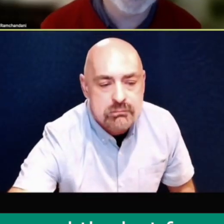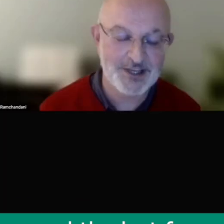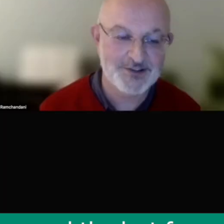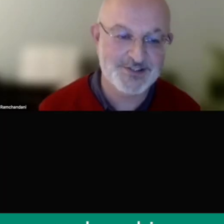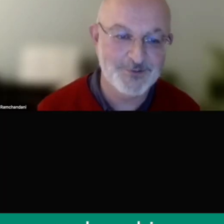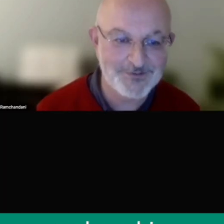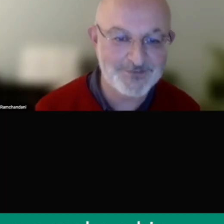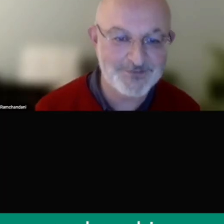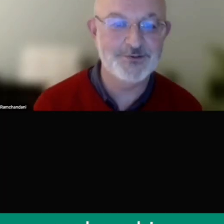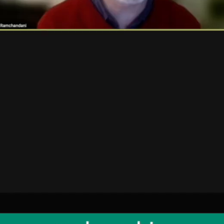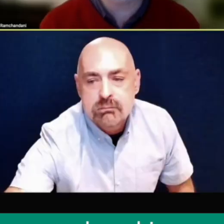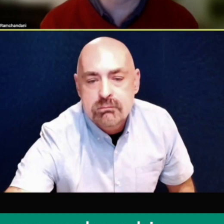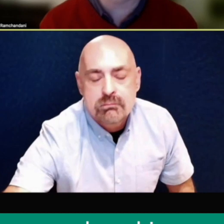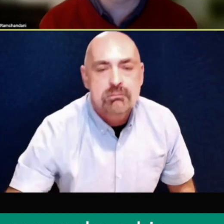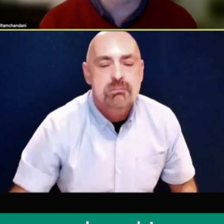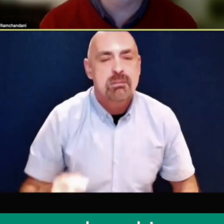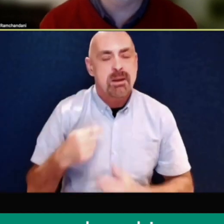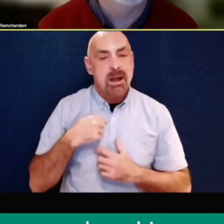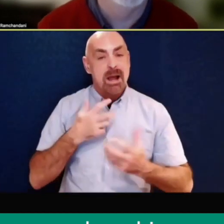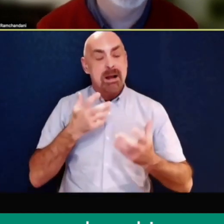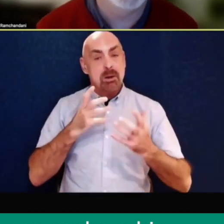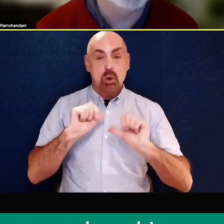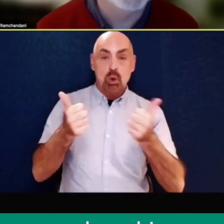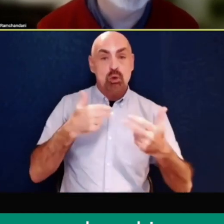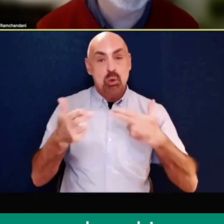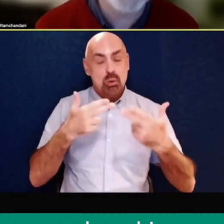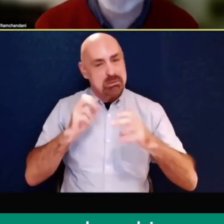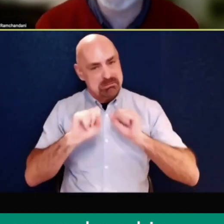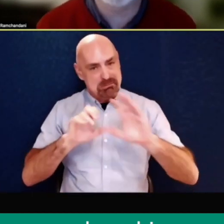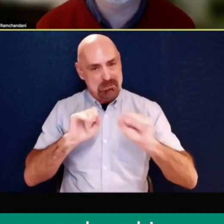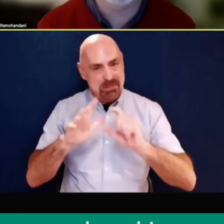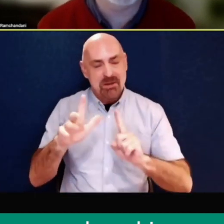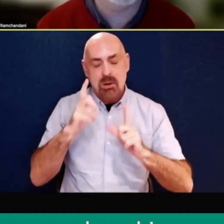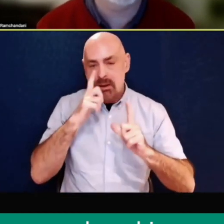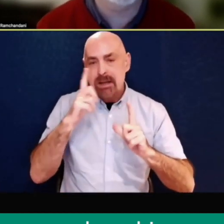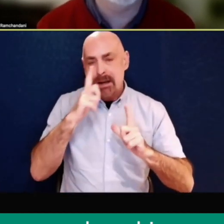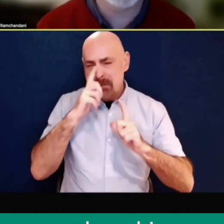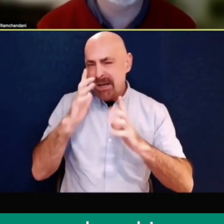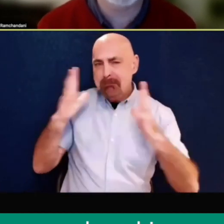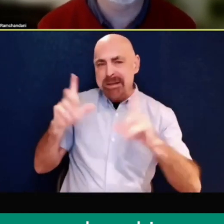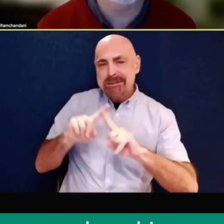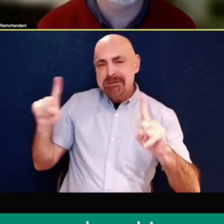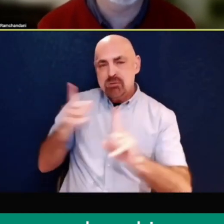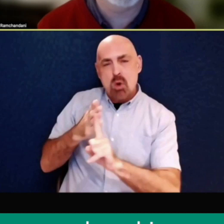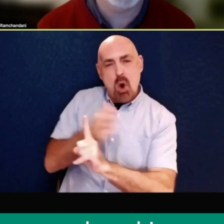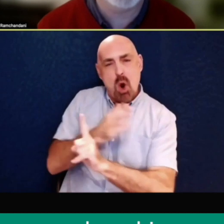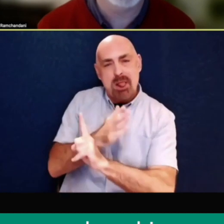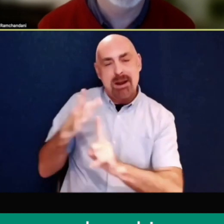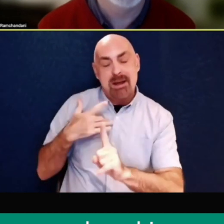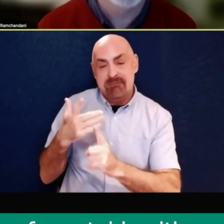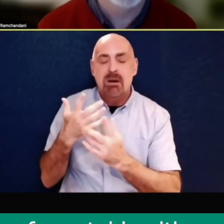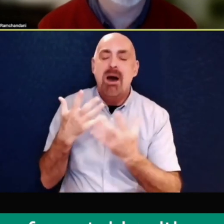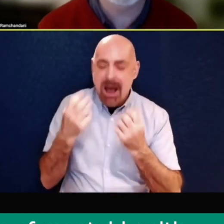challenges, if you like. So I've given you what I see as the good news. We can make a big difference early in life, and we've got a lot of the tools to do it